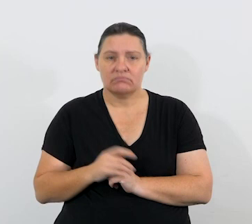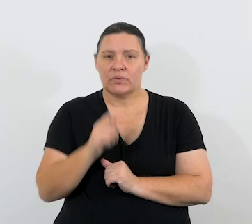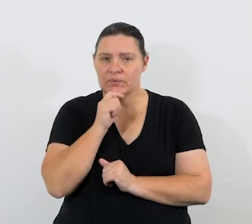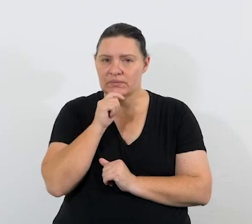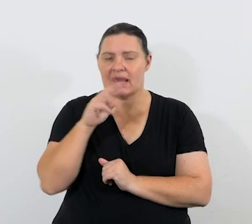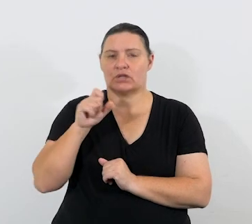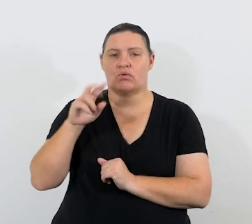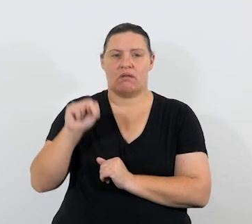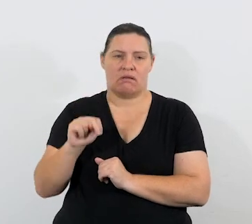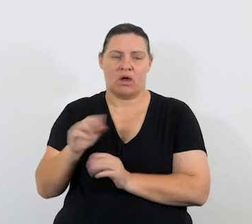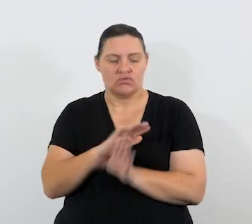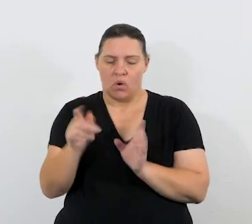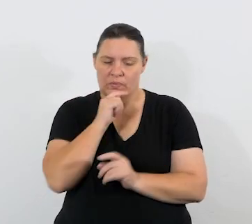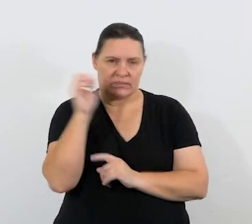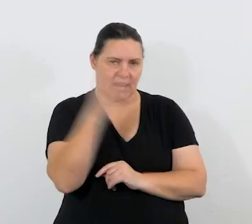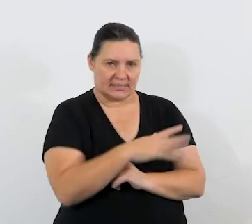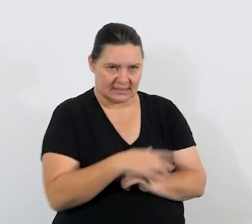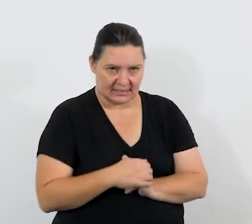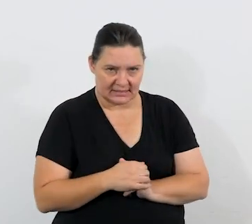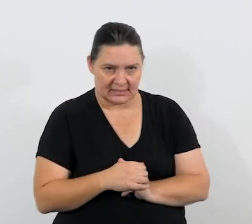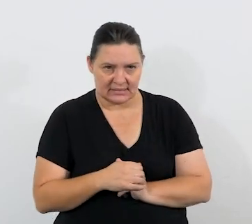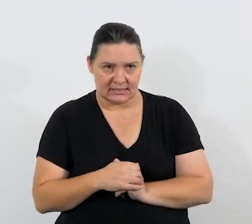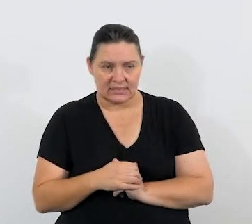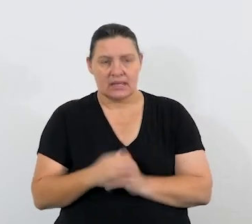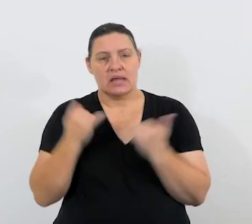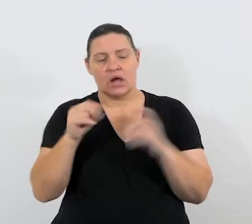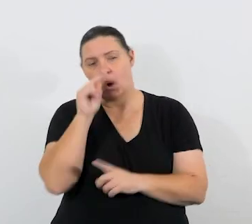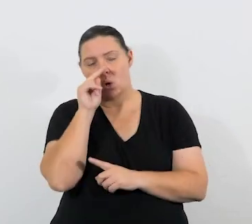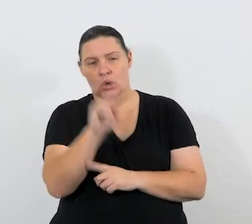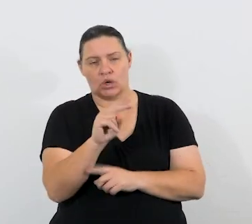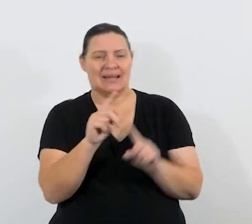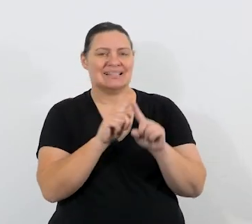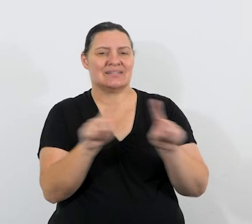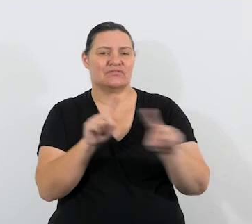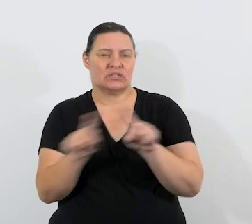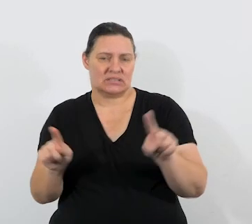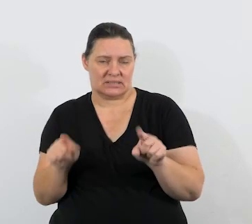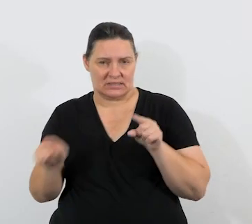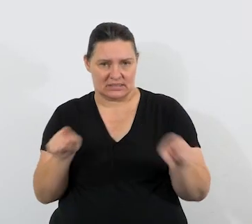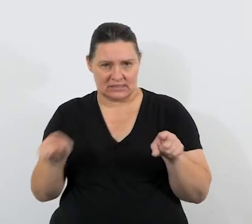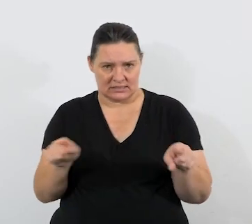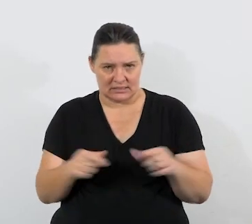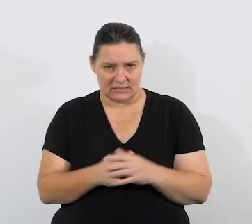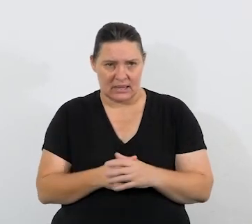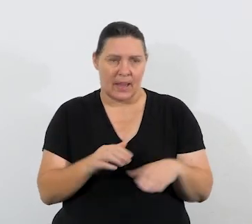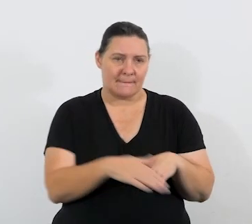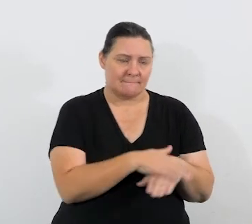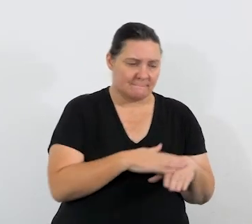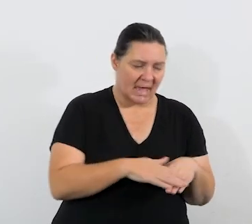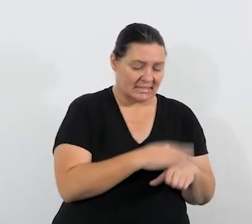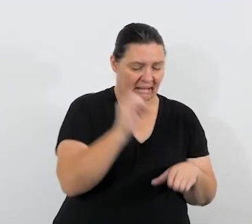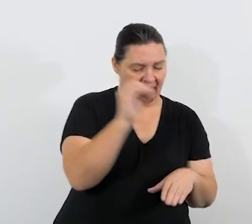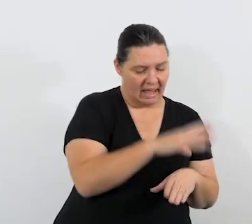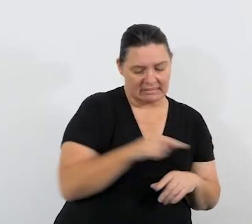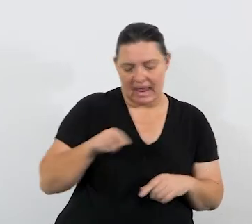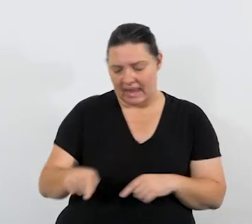that uses electrons instead of light. Now let us have a look at the difference between the basic